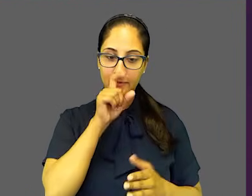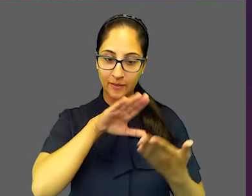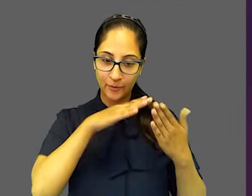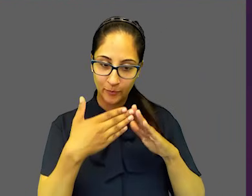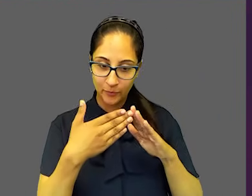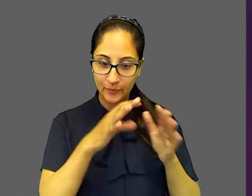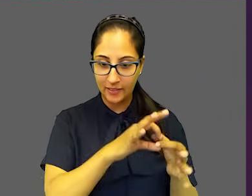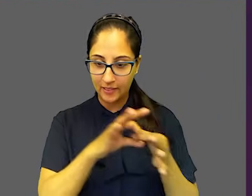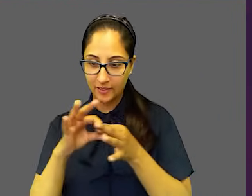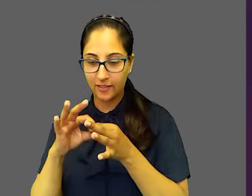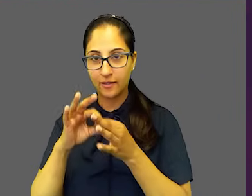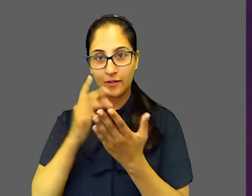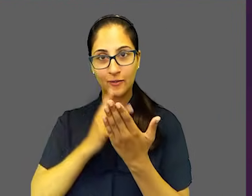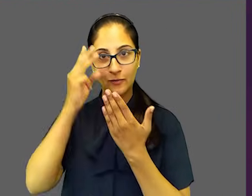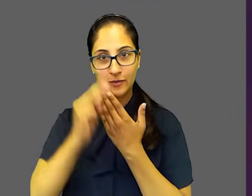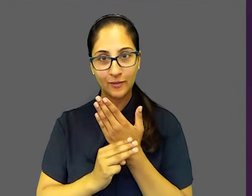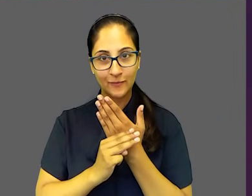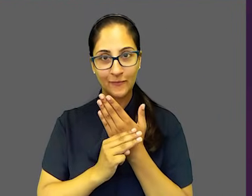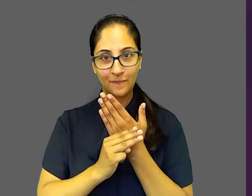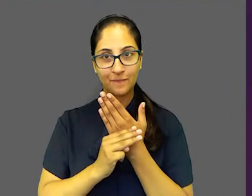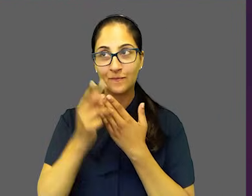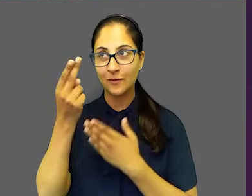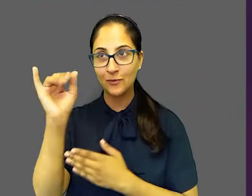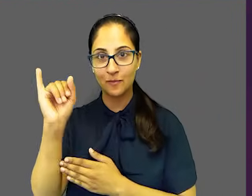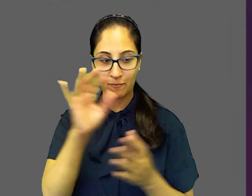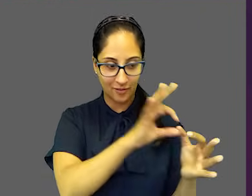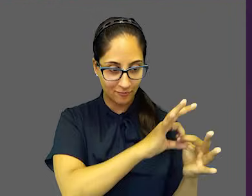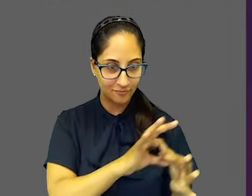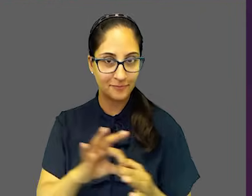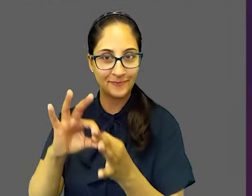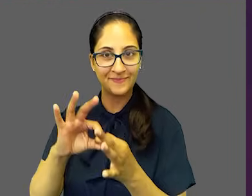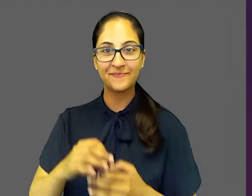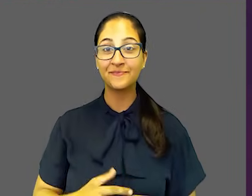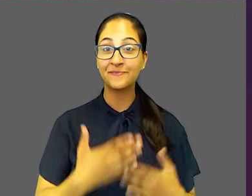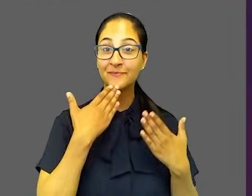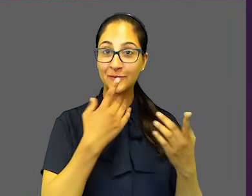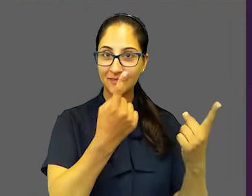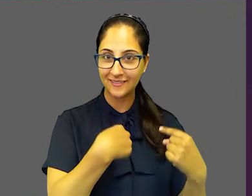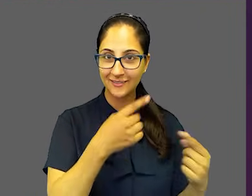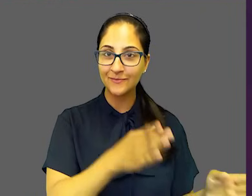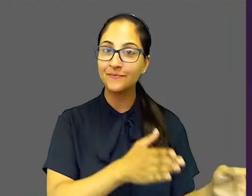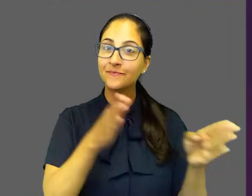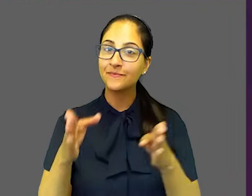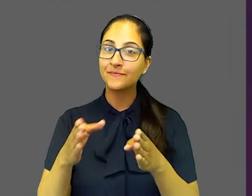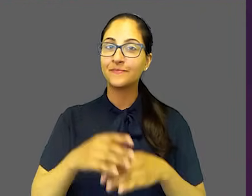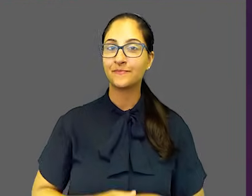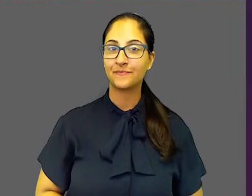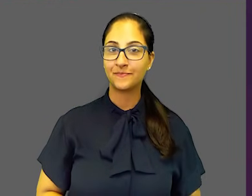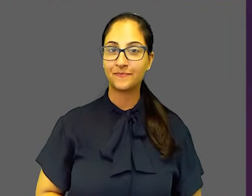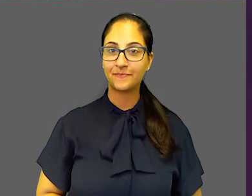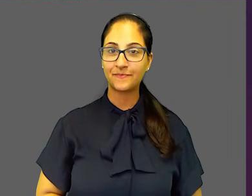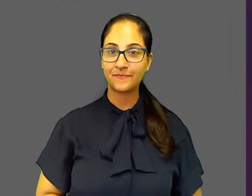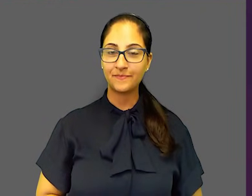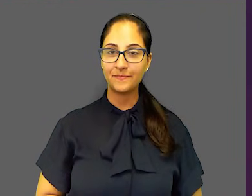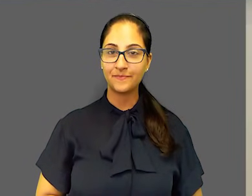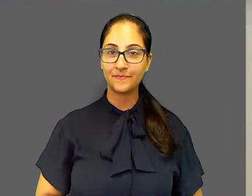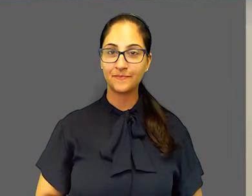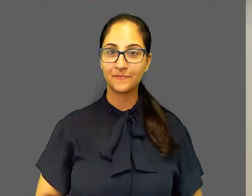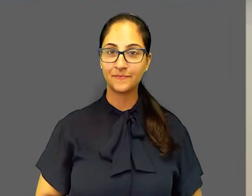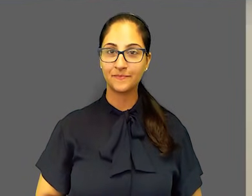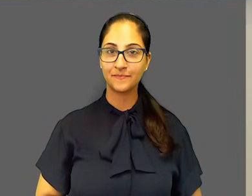beautiful. Mejgan, what drives you? What keeps you in the practice?